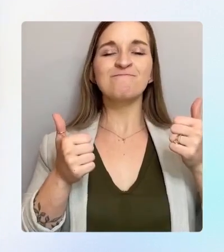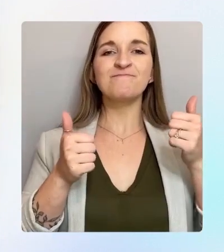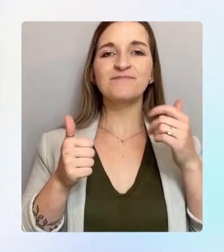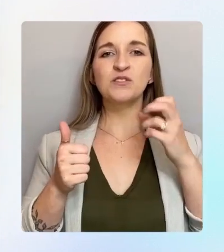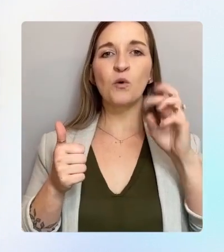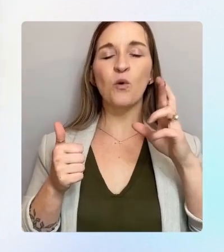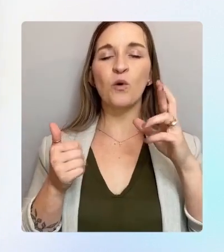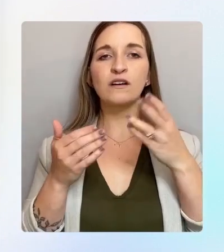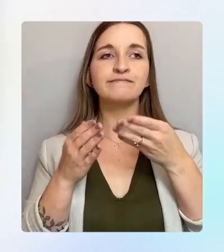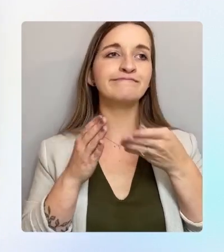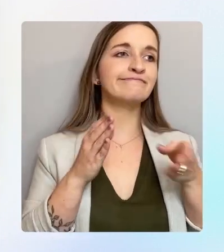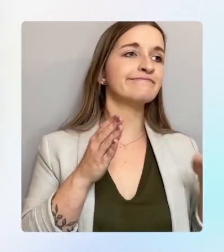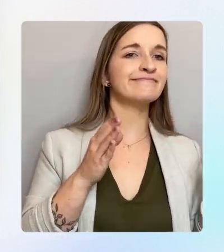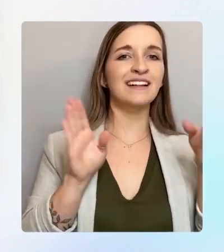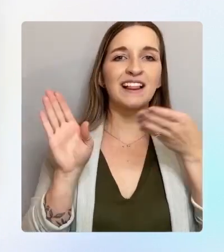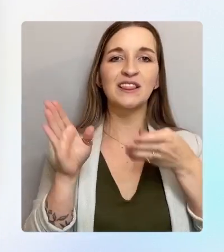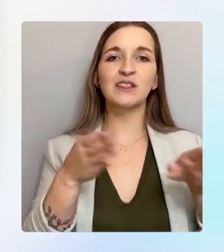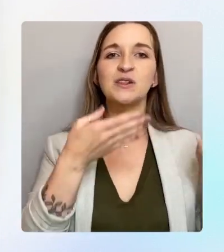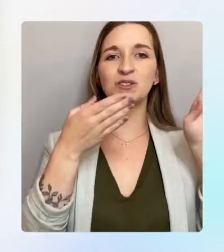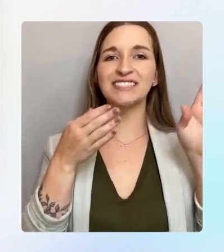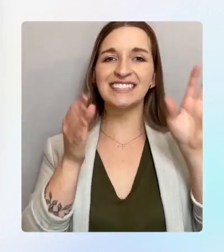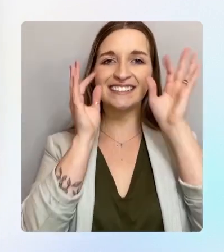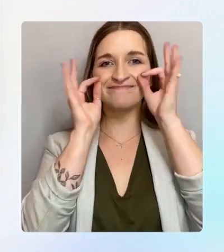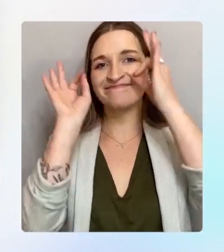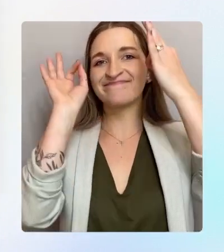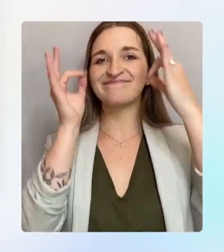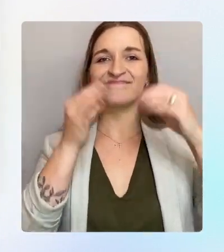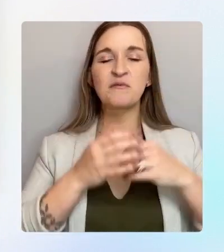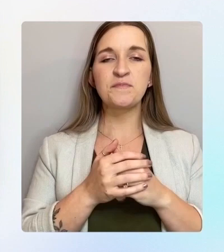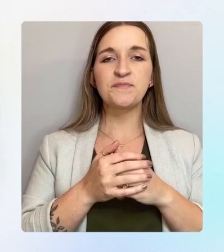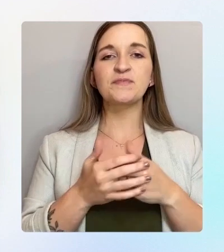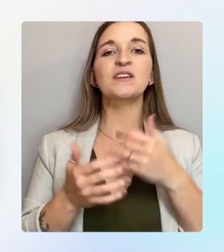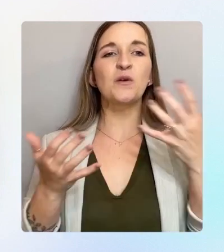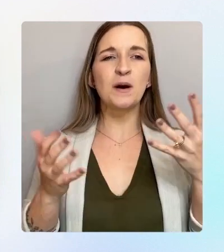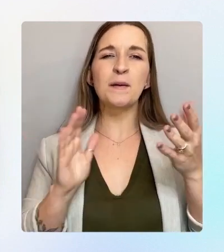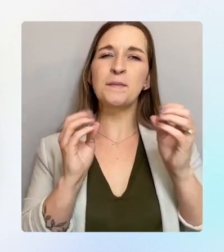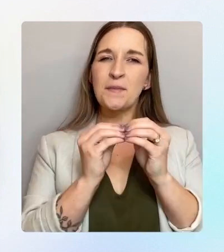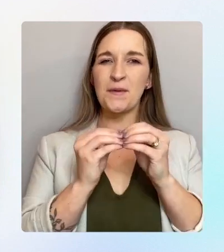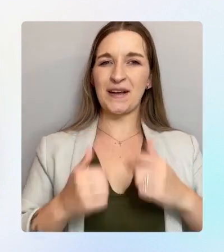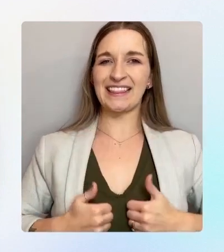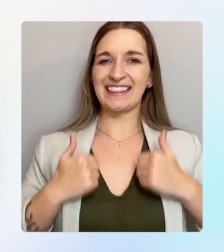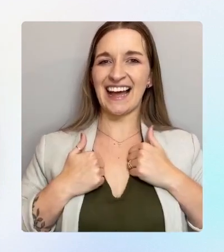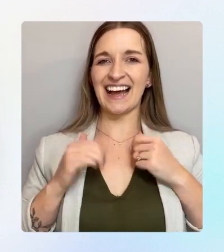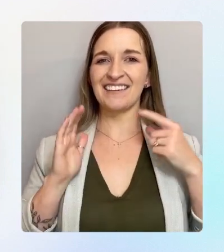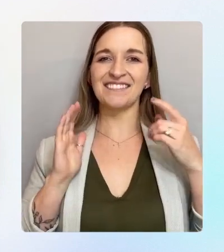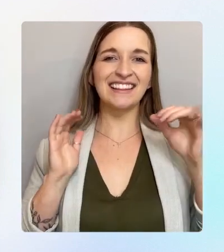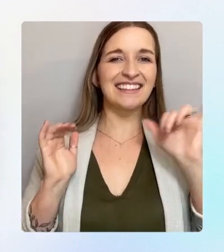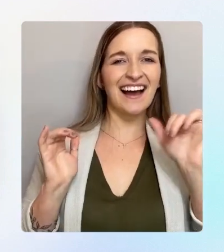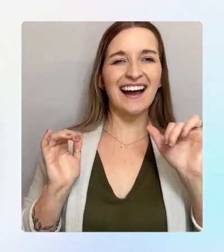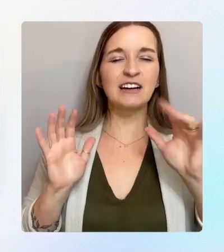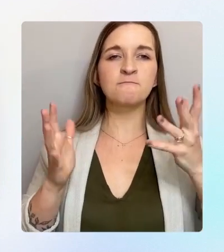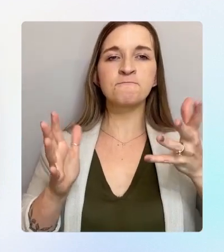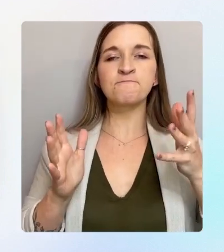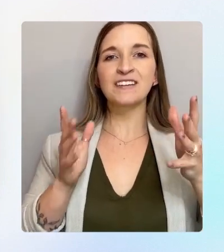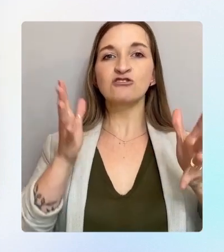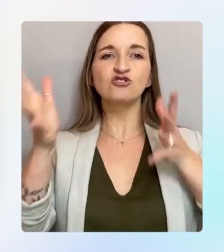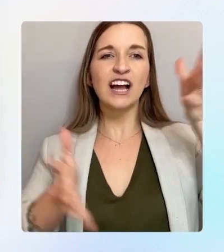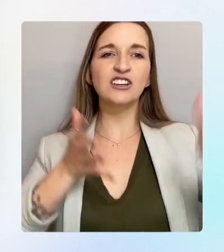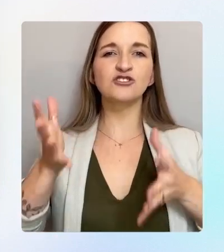attention throughout a session? With body tracking, we get a much more lifelike feeling of presence to another.